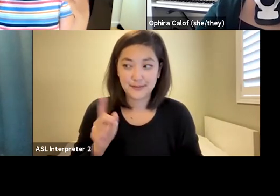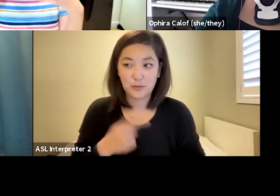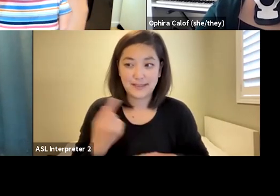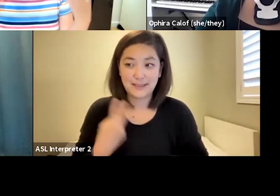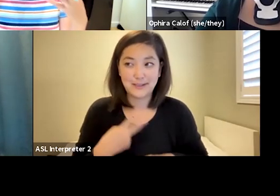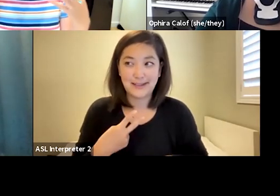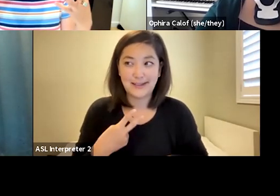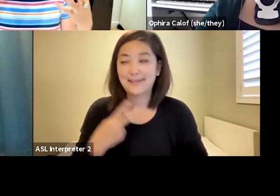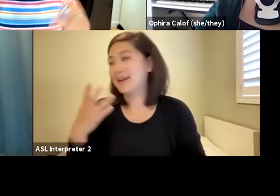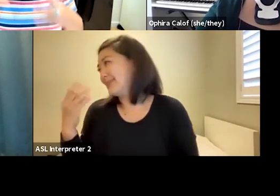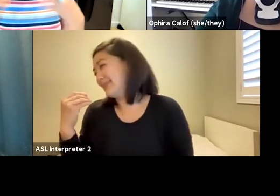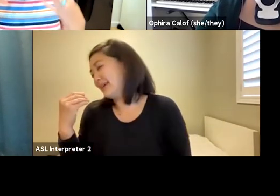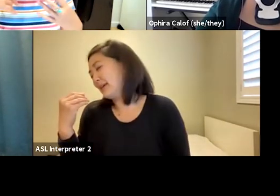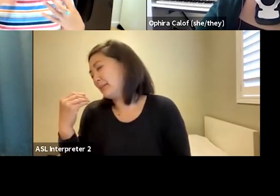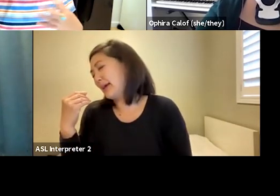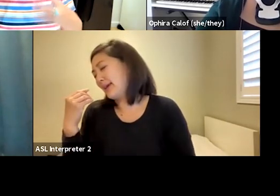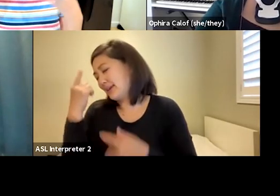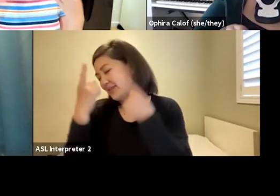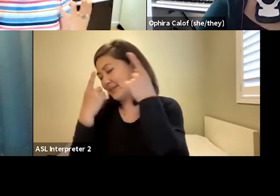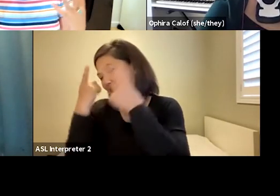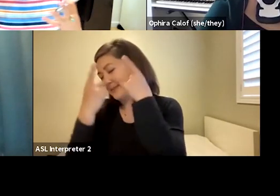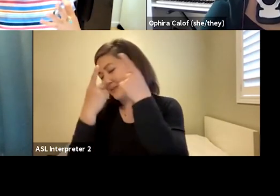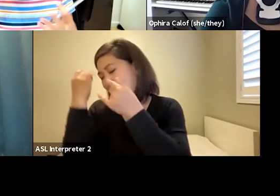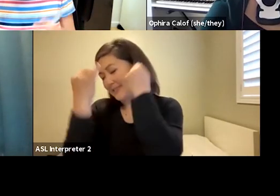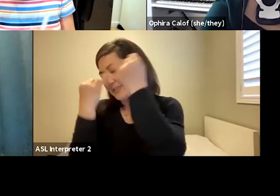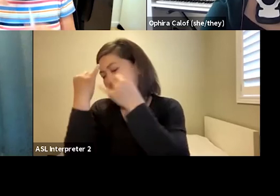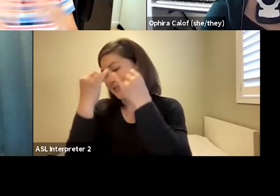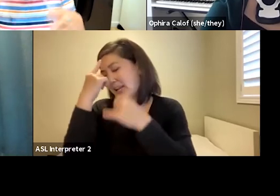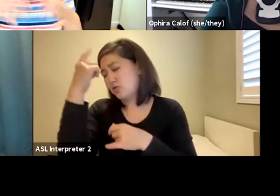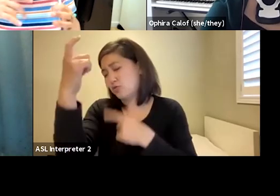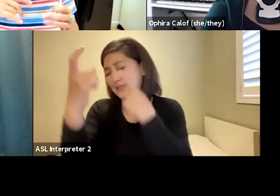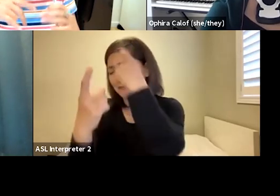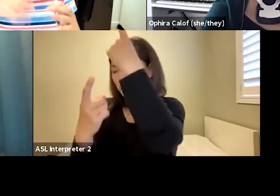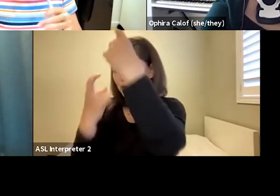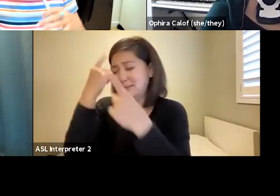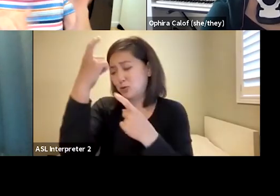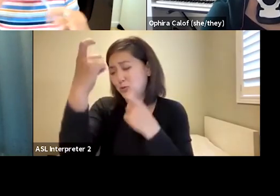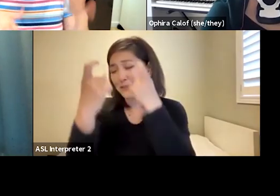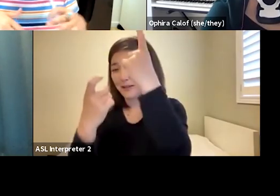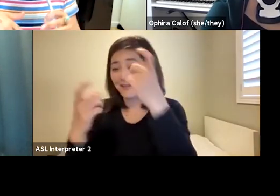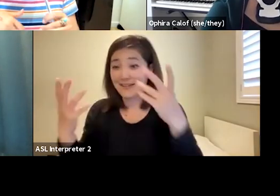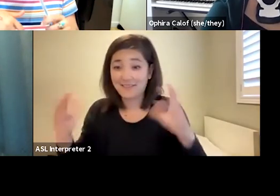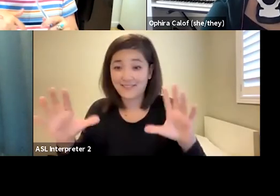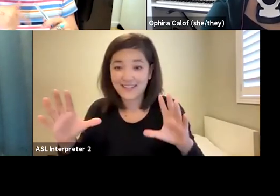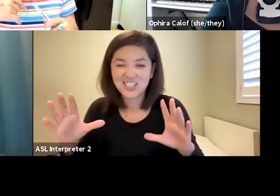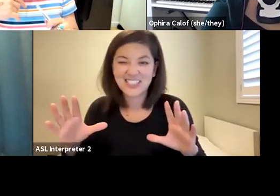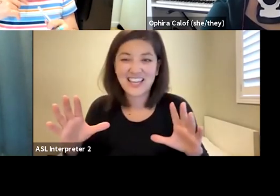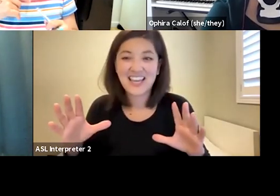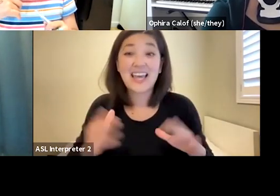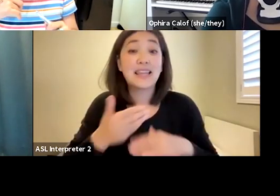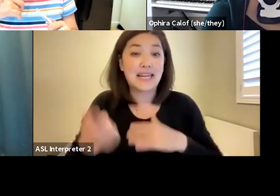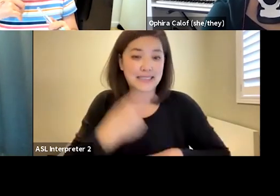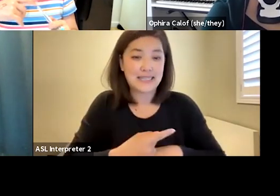my head, and I have a lot of dreams. For some reason, for me, like at night, a lot comes to me. So the next day I just like write whatever's on my